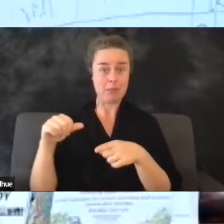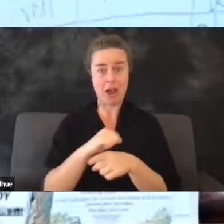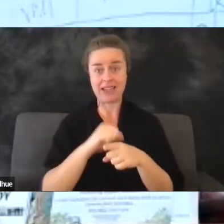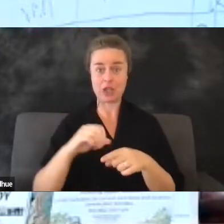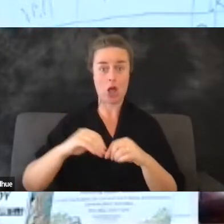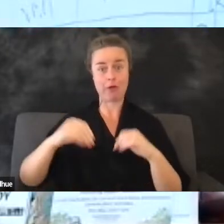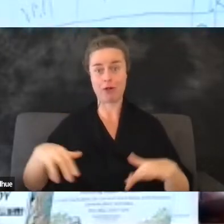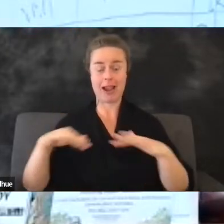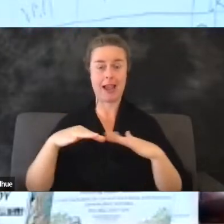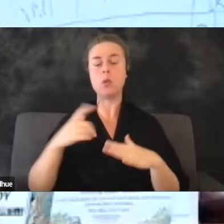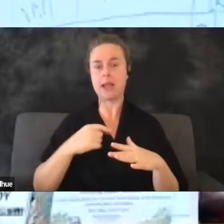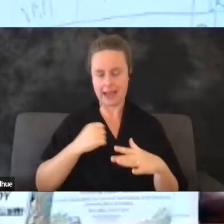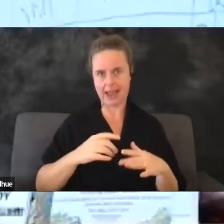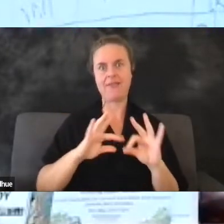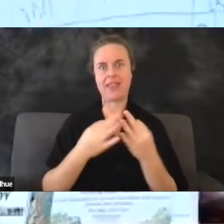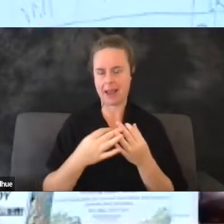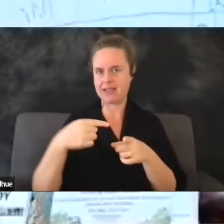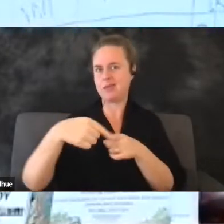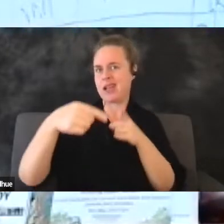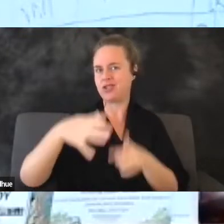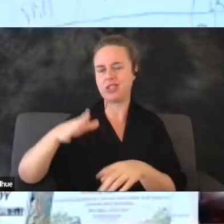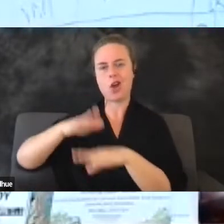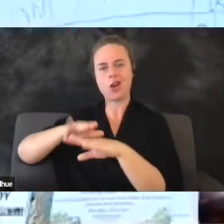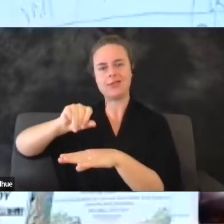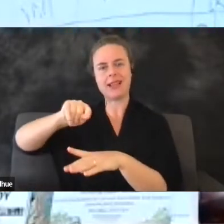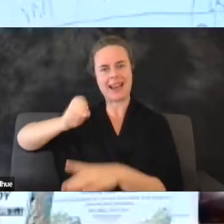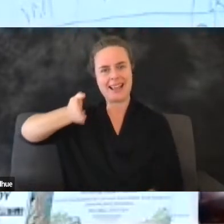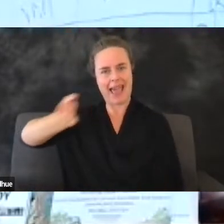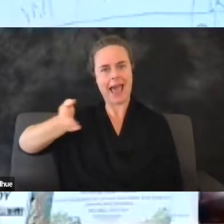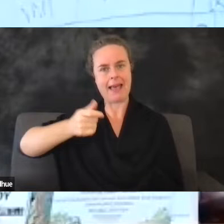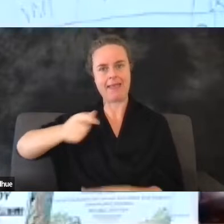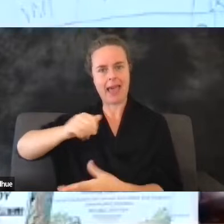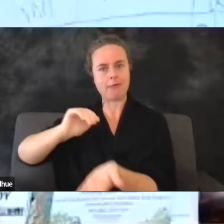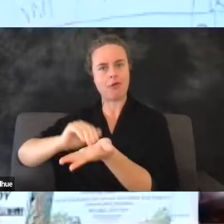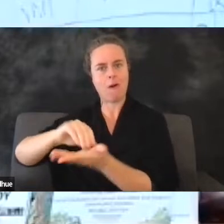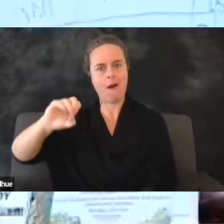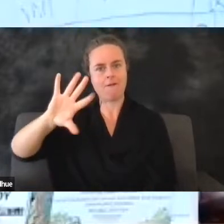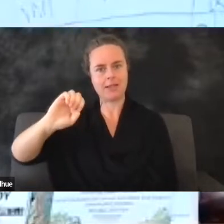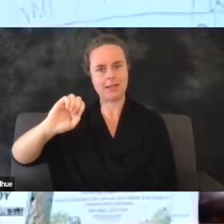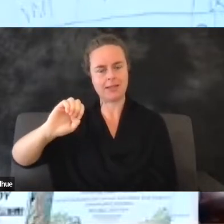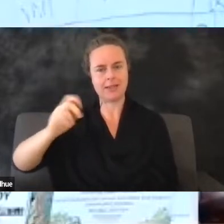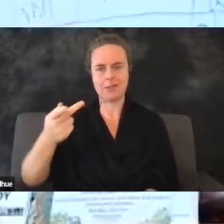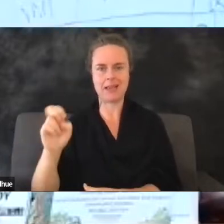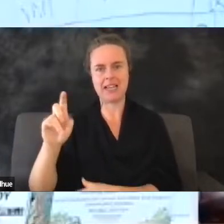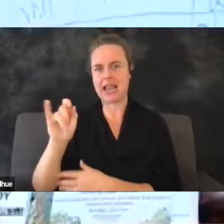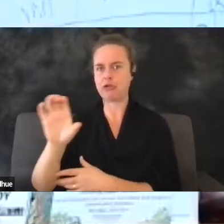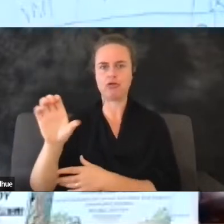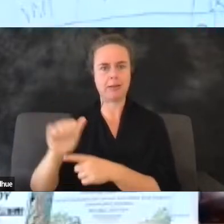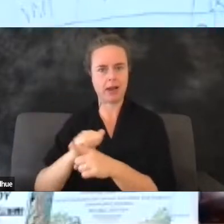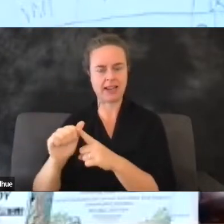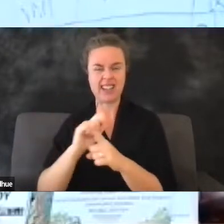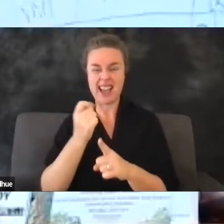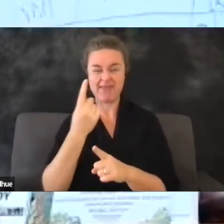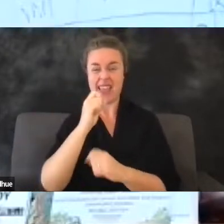a Parent-Child Center staff. They are on site at the pediatric practice, and they meet. It's a universal model. They meet with